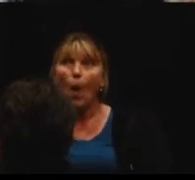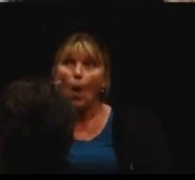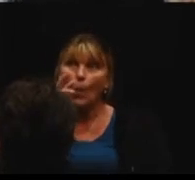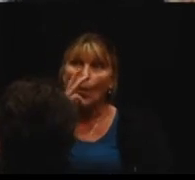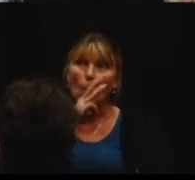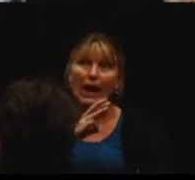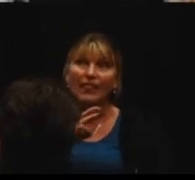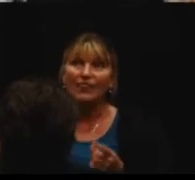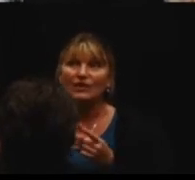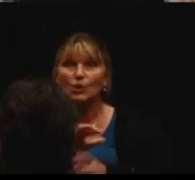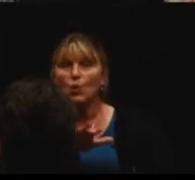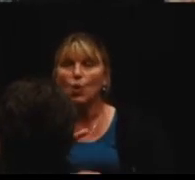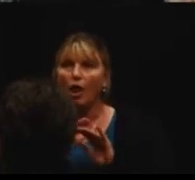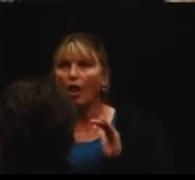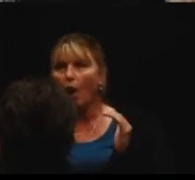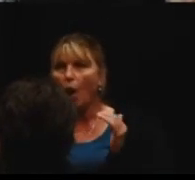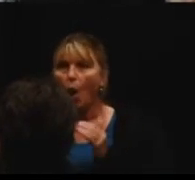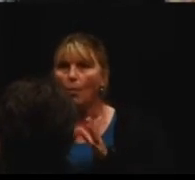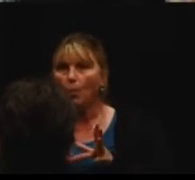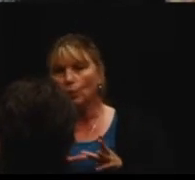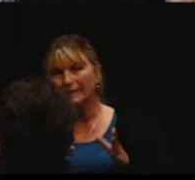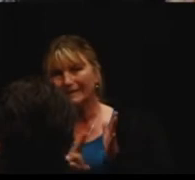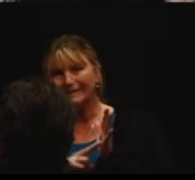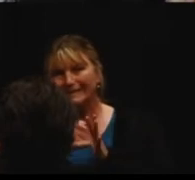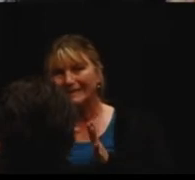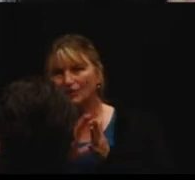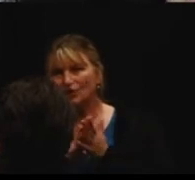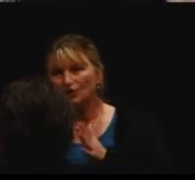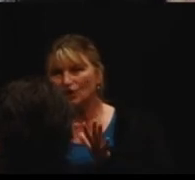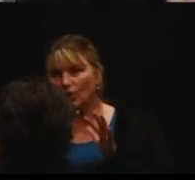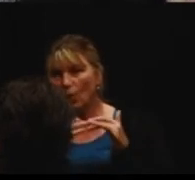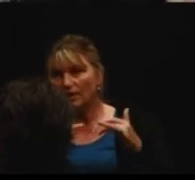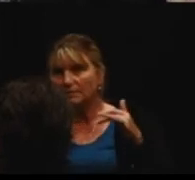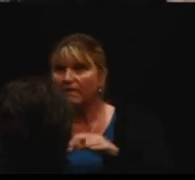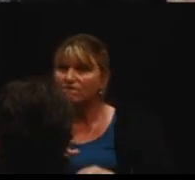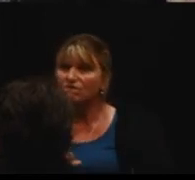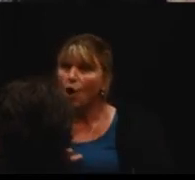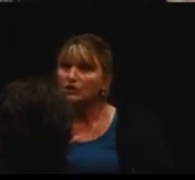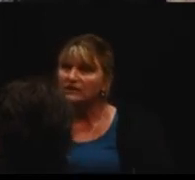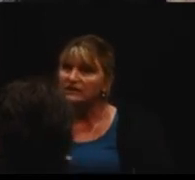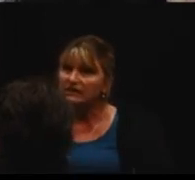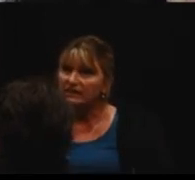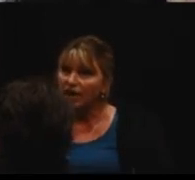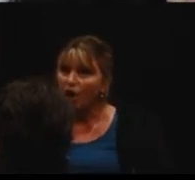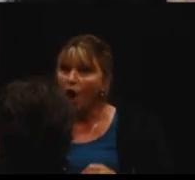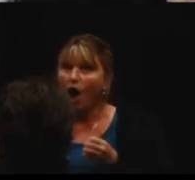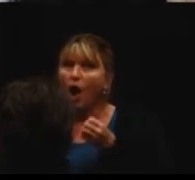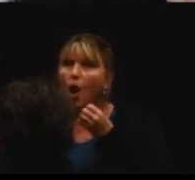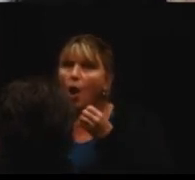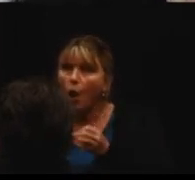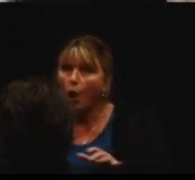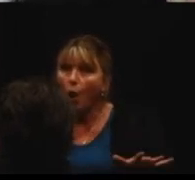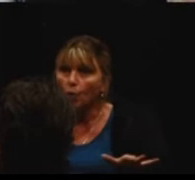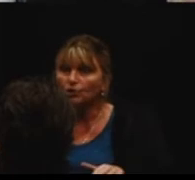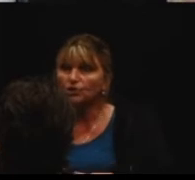niche audiences. But, for instance, when Fonterra launched the Global Dairy Trade online auction platform, a whole bunch of farmers said, that's a really weird, stupid